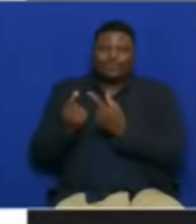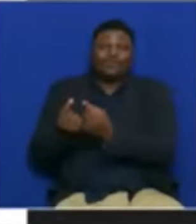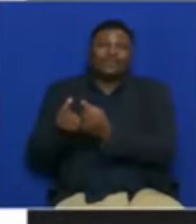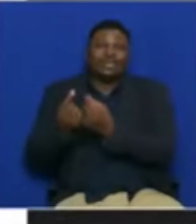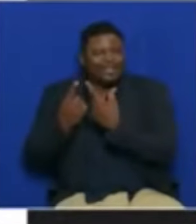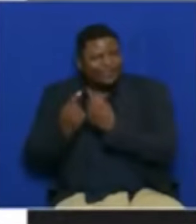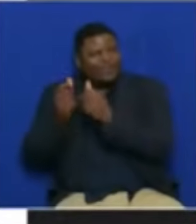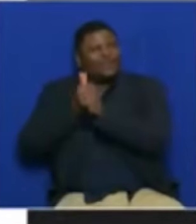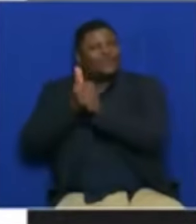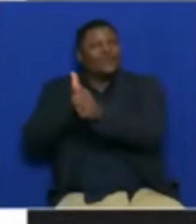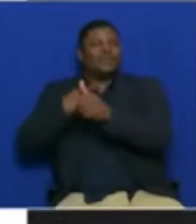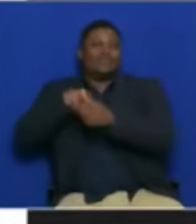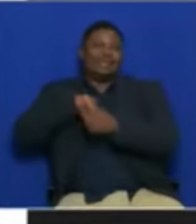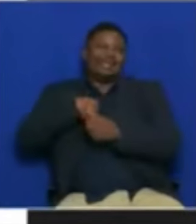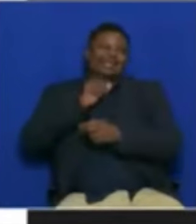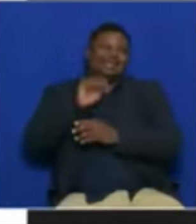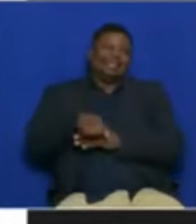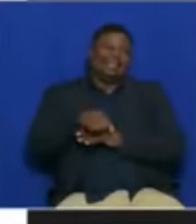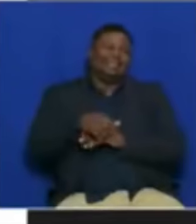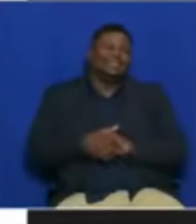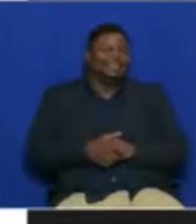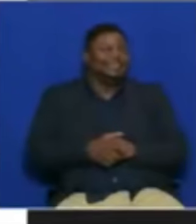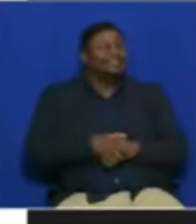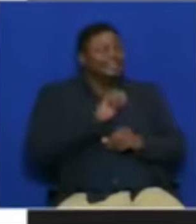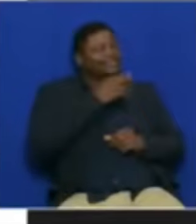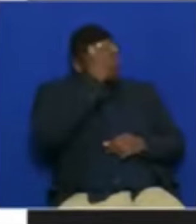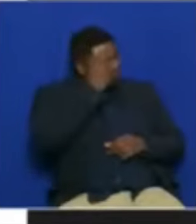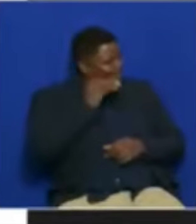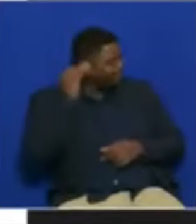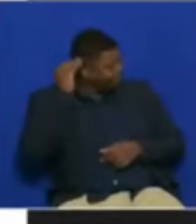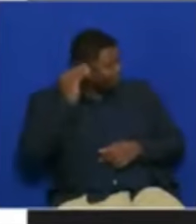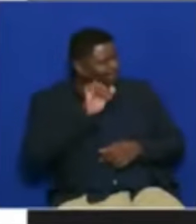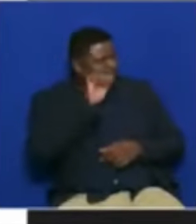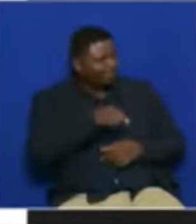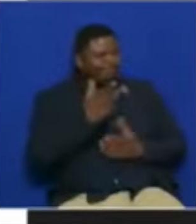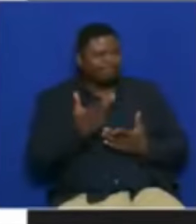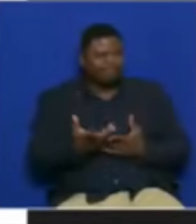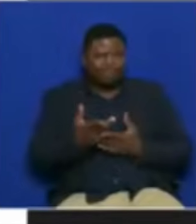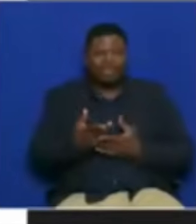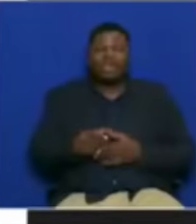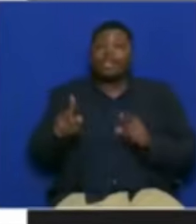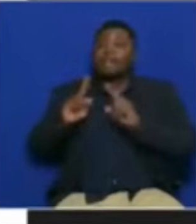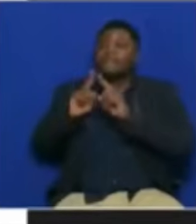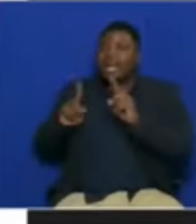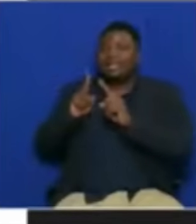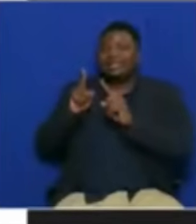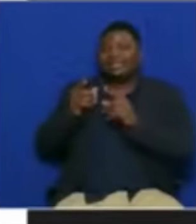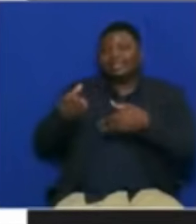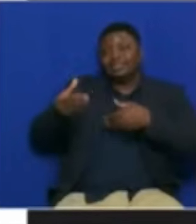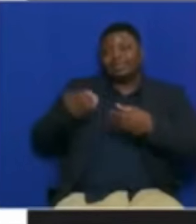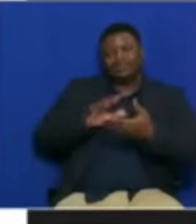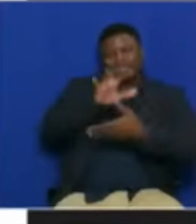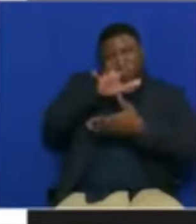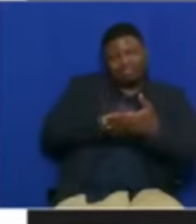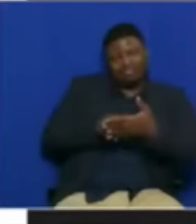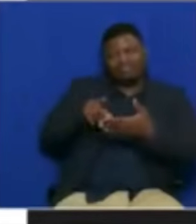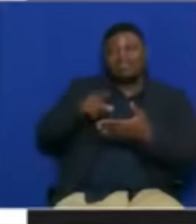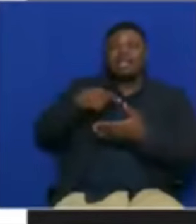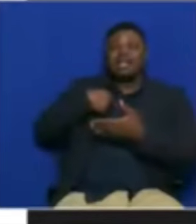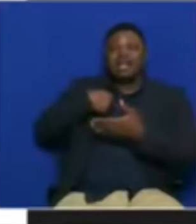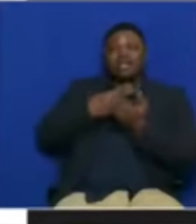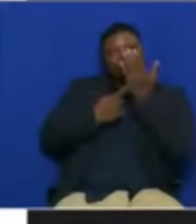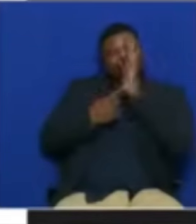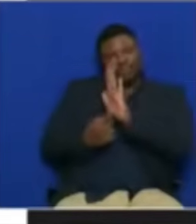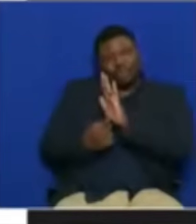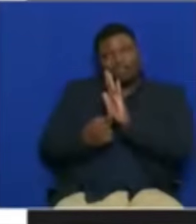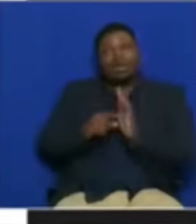Thank you, Commissioner Kumalo. And I drew you to this document because you were a part of its creation. Alternatively,